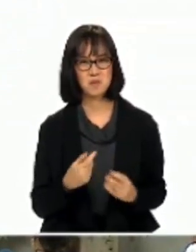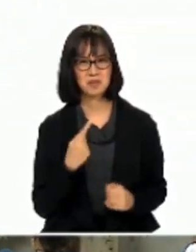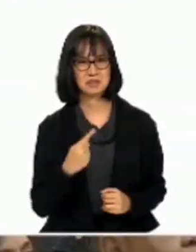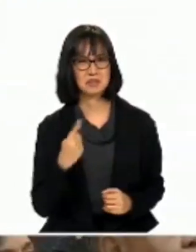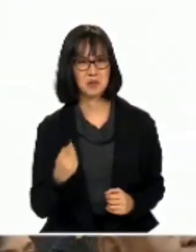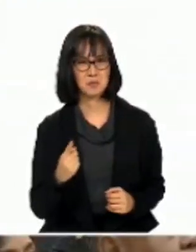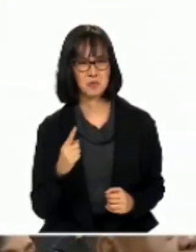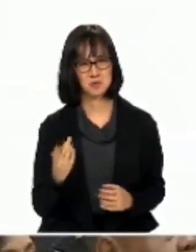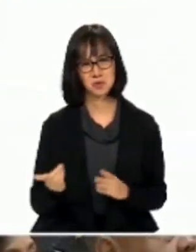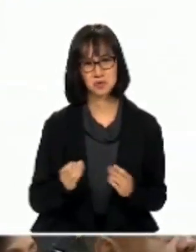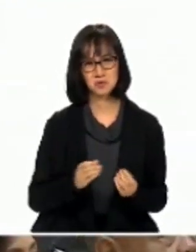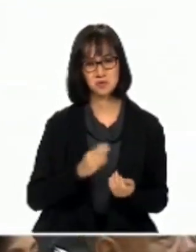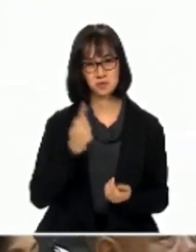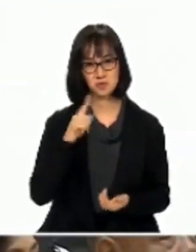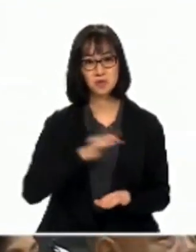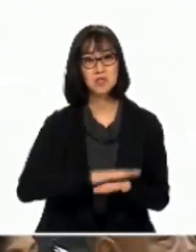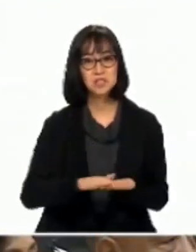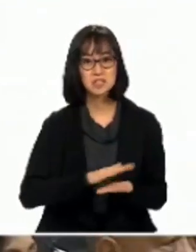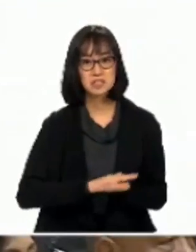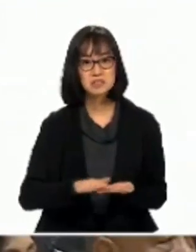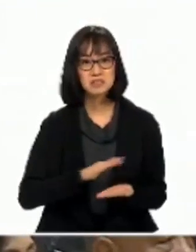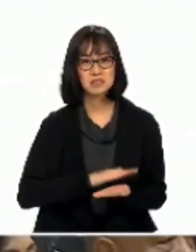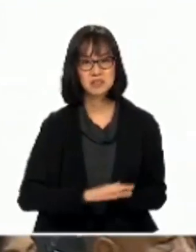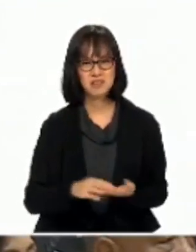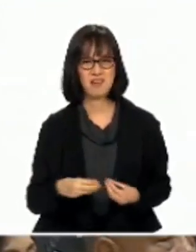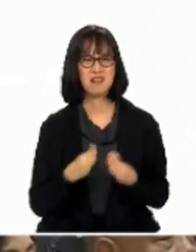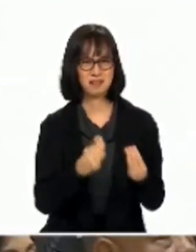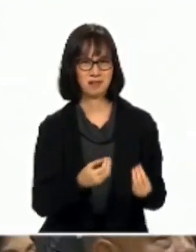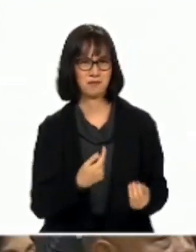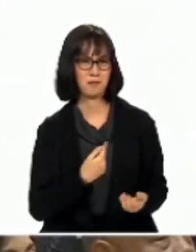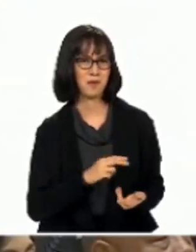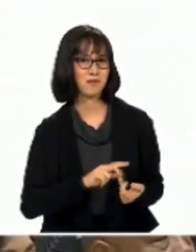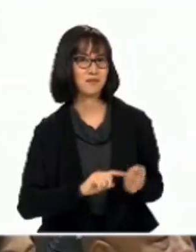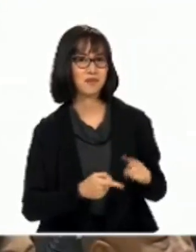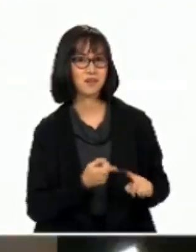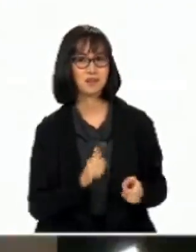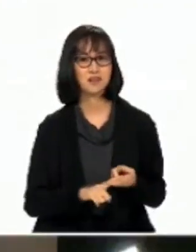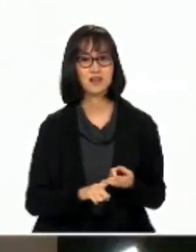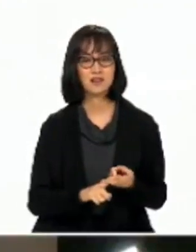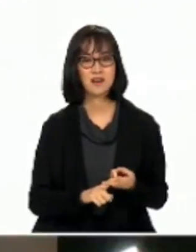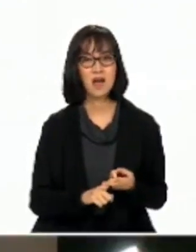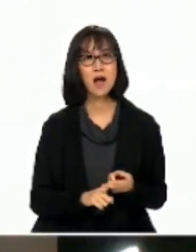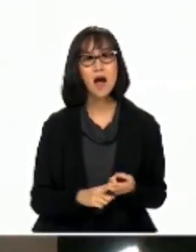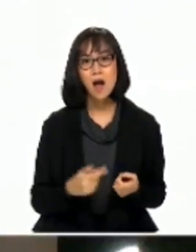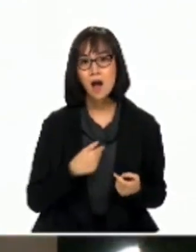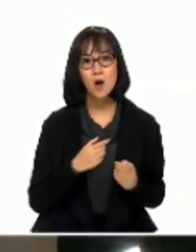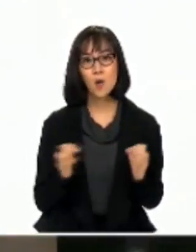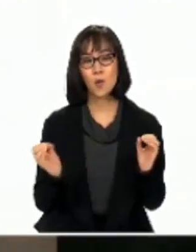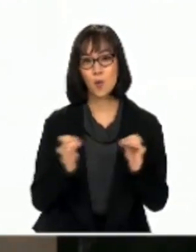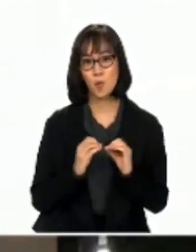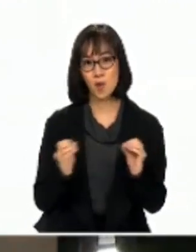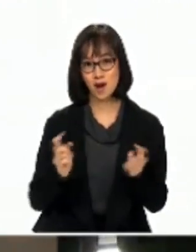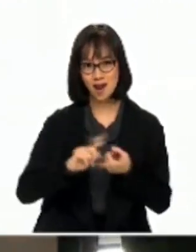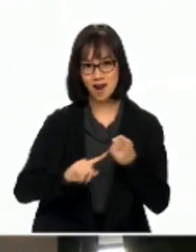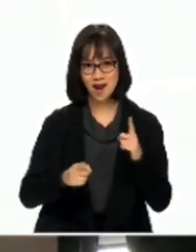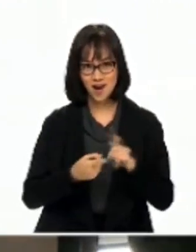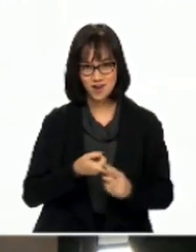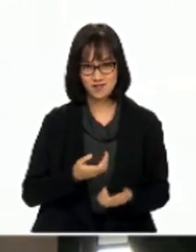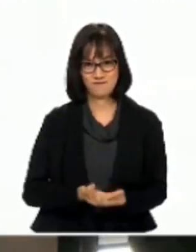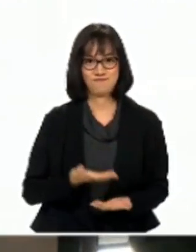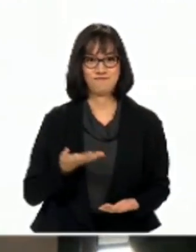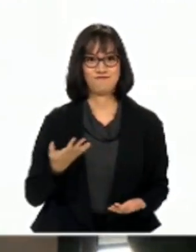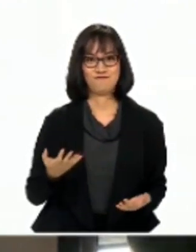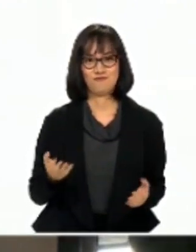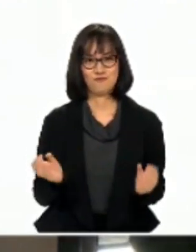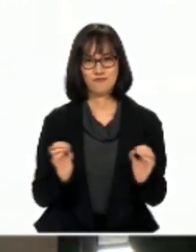ko, ibigay ko sa mga kaibigan ko. Wala akong kaibigang mayaman. ayaw